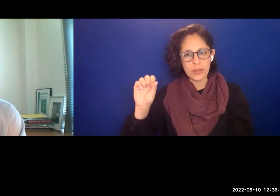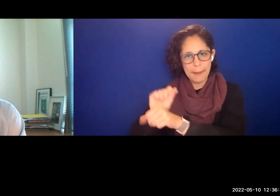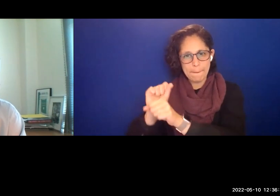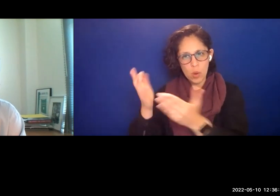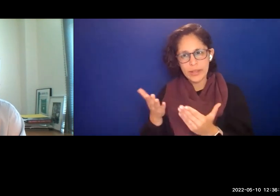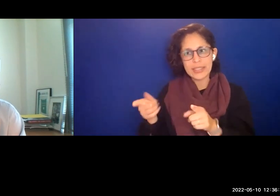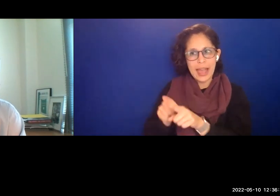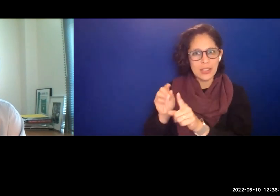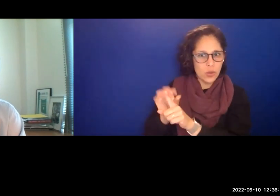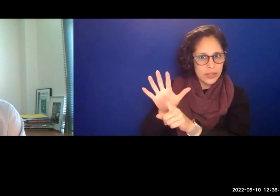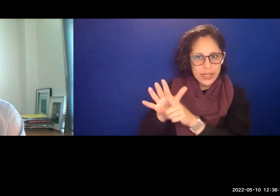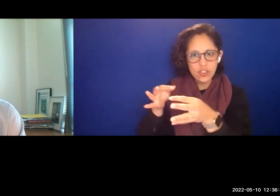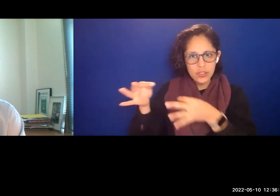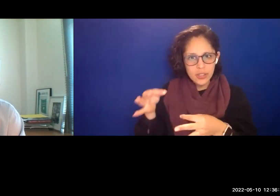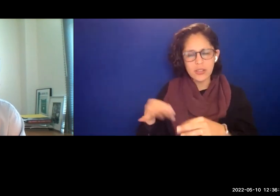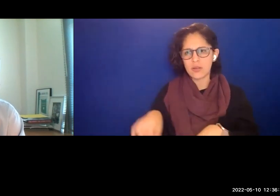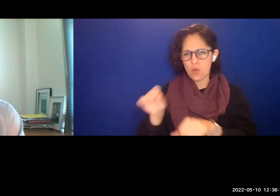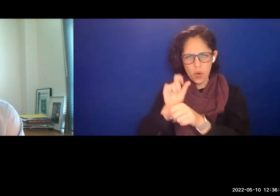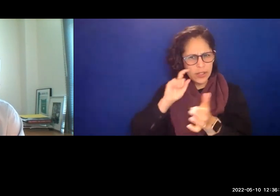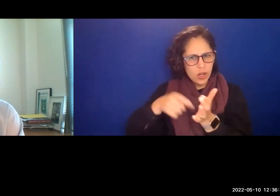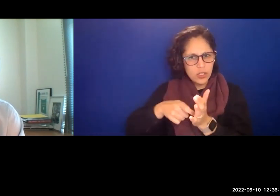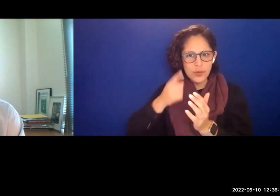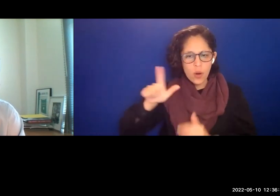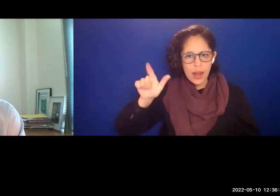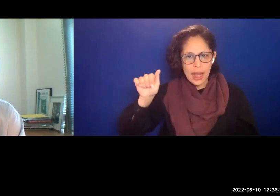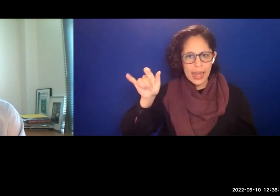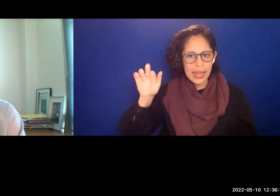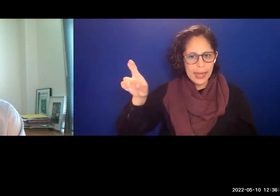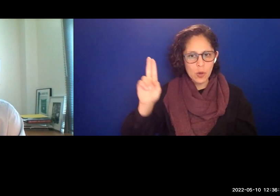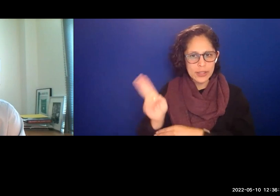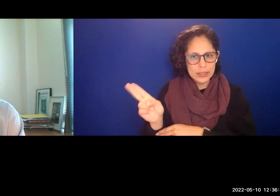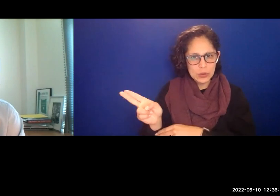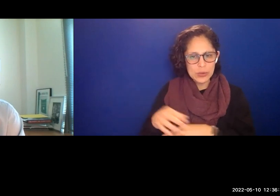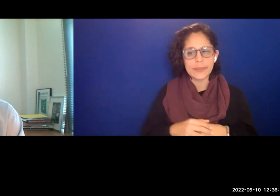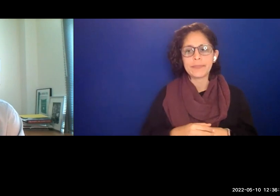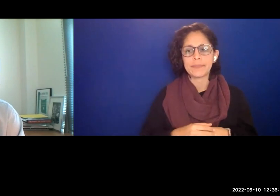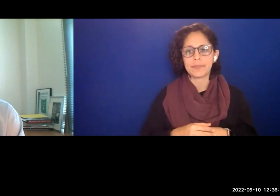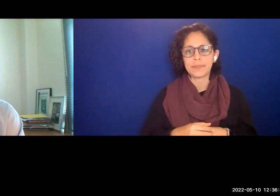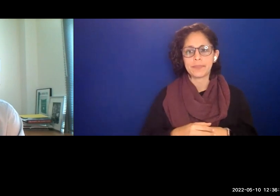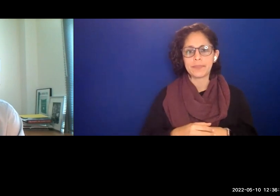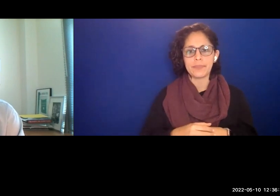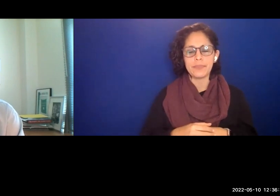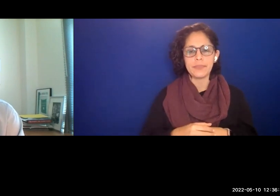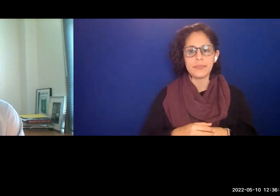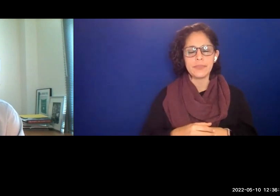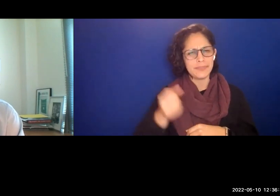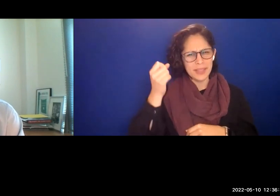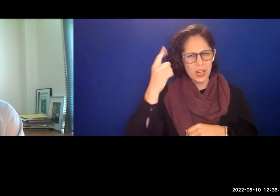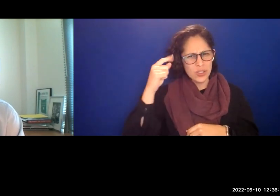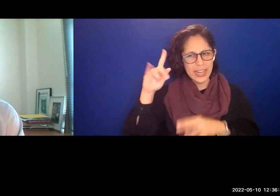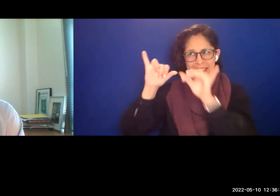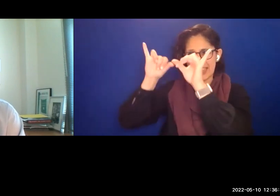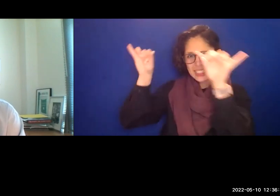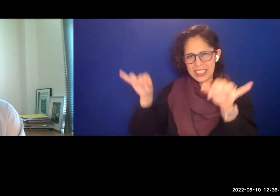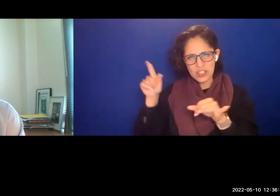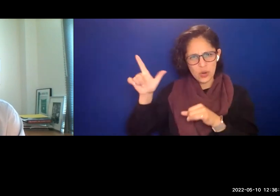have a working knowledge of labor history. And I think that, you know, understanding the institutional labor movement,